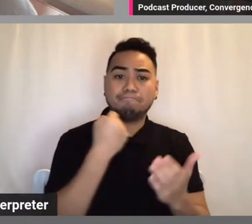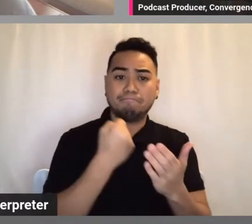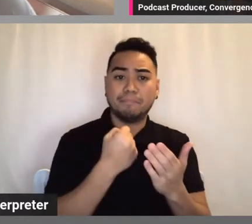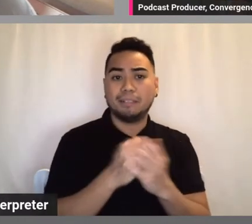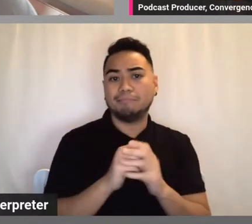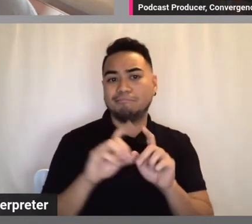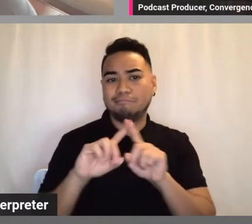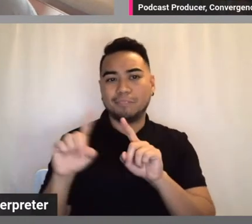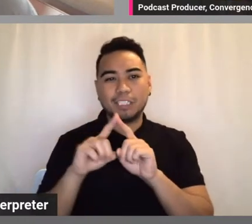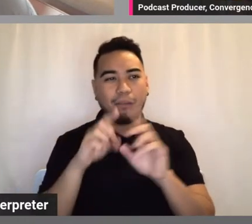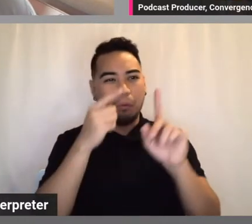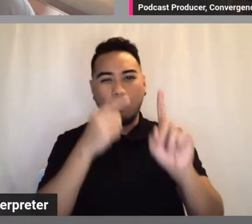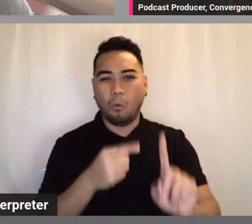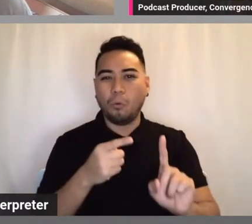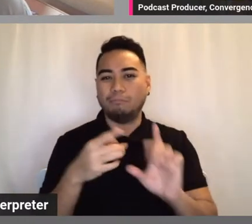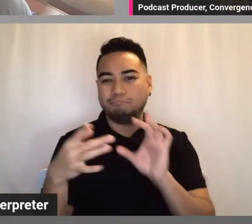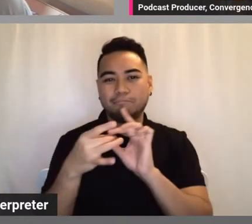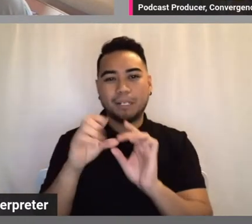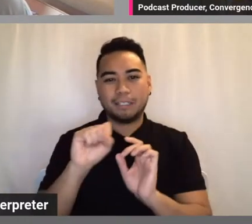Awesome. Thank you so much, Josh.